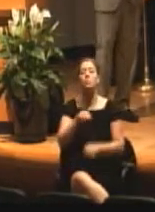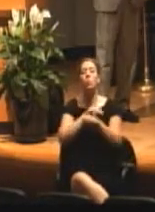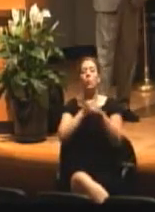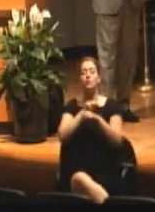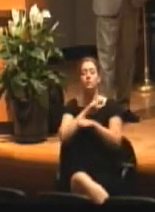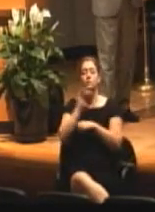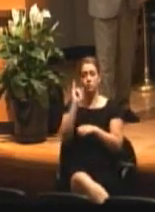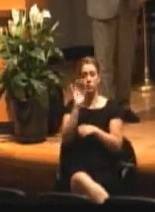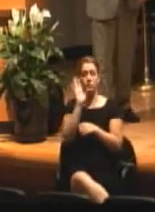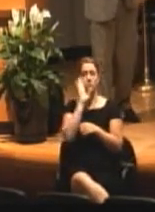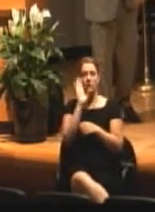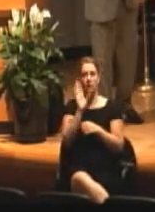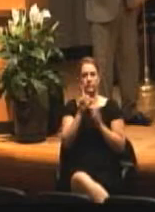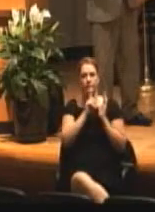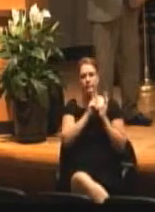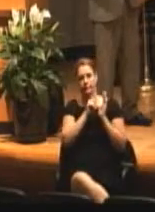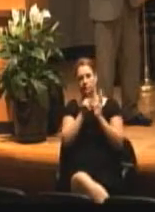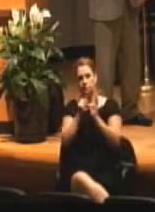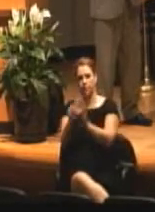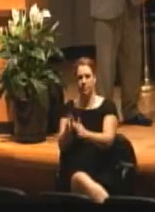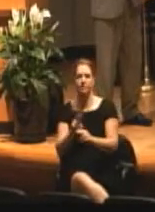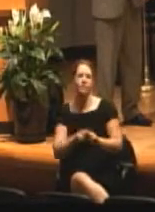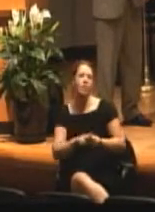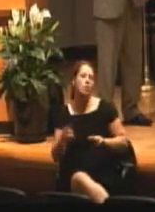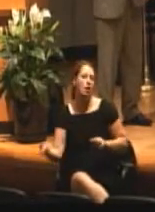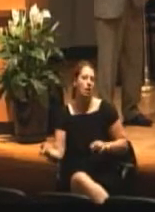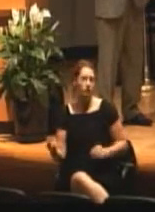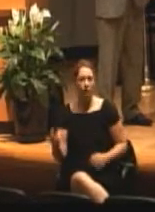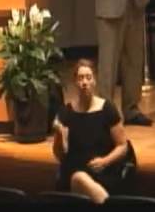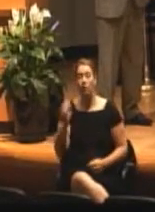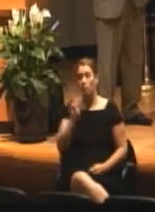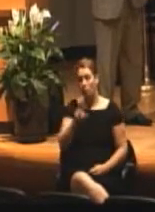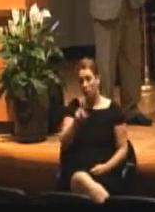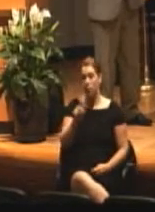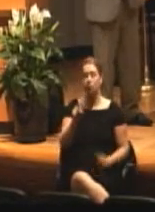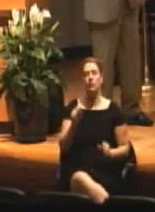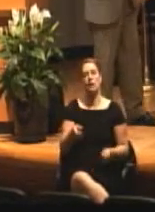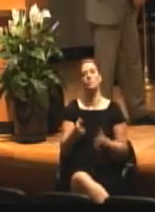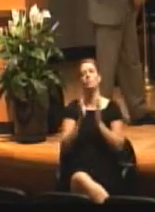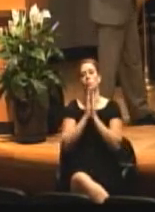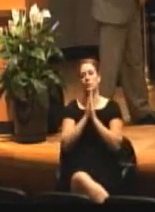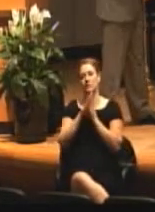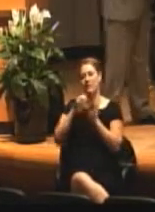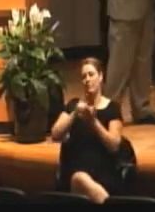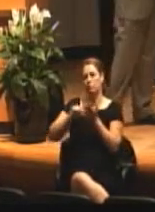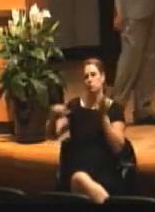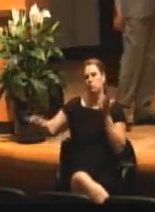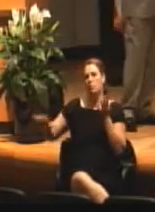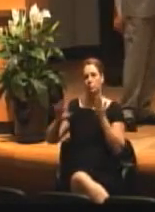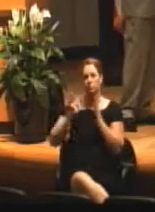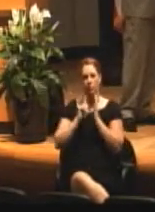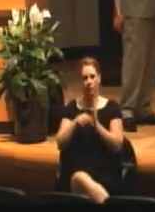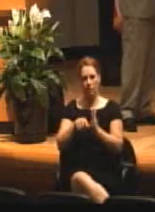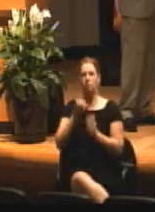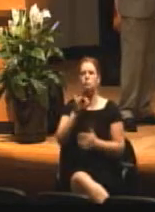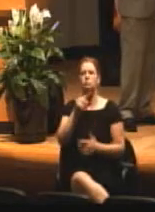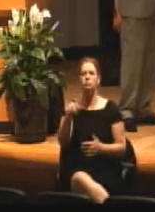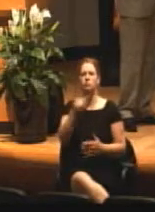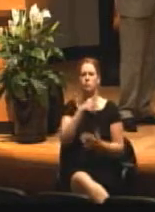insurance will drop on its own, or you can request to have it drop later after you have a certain percentage of equity in